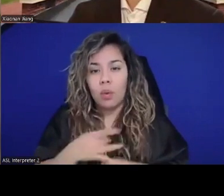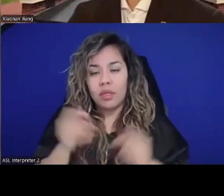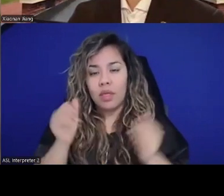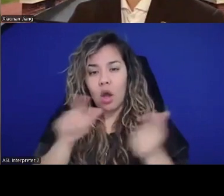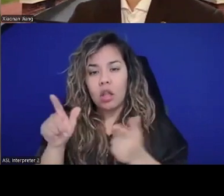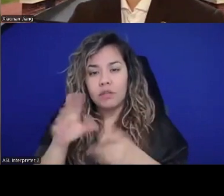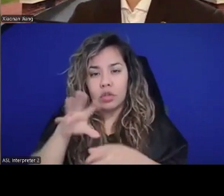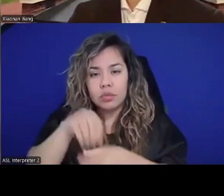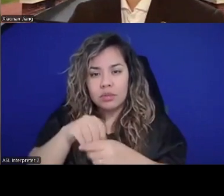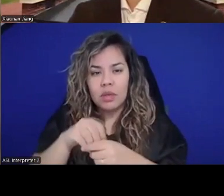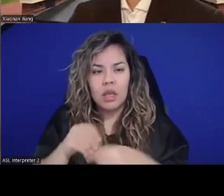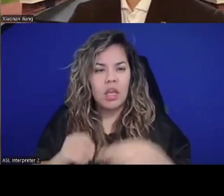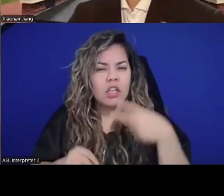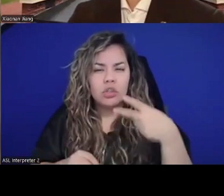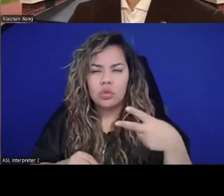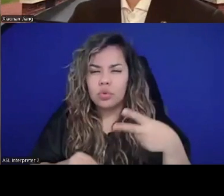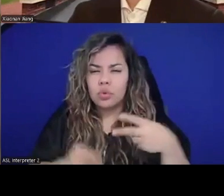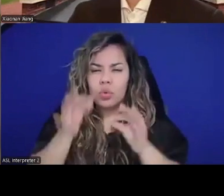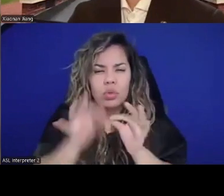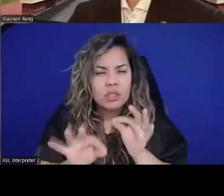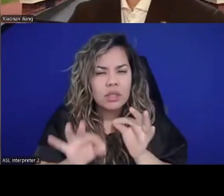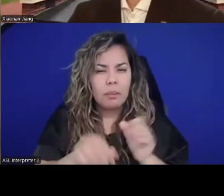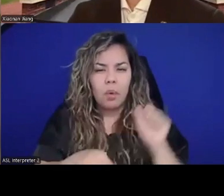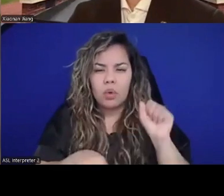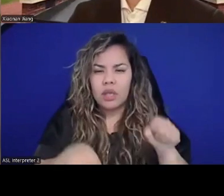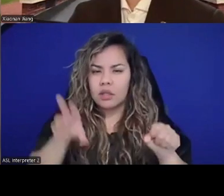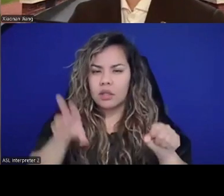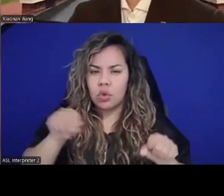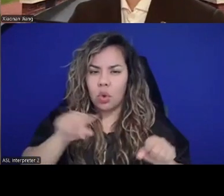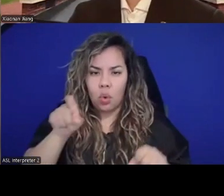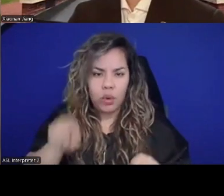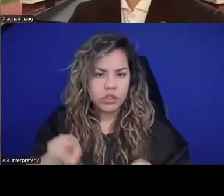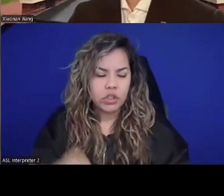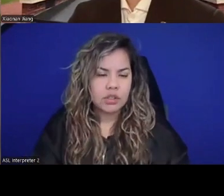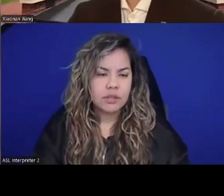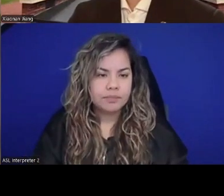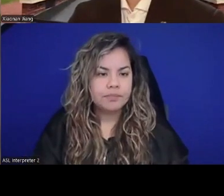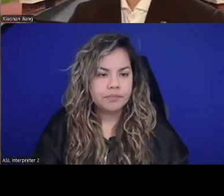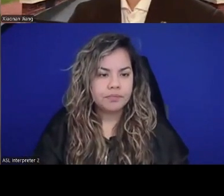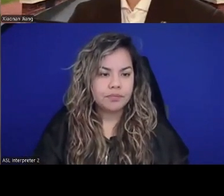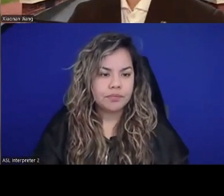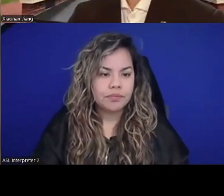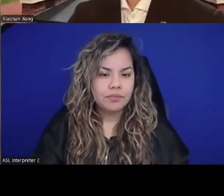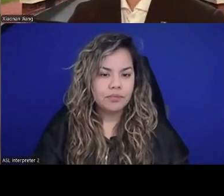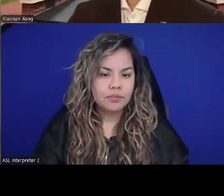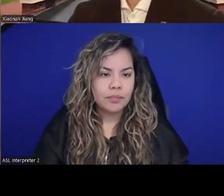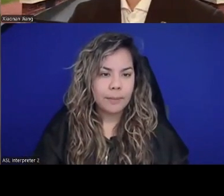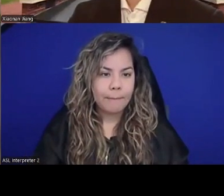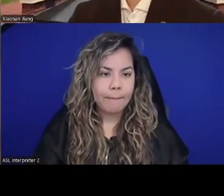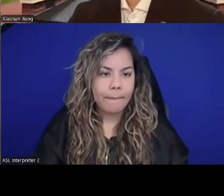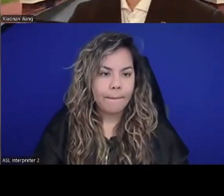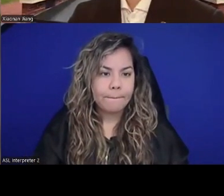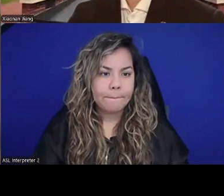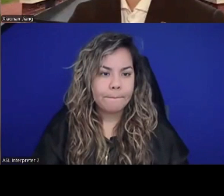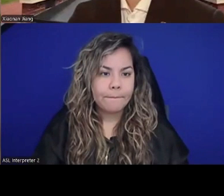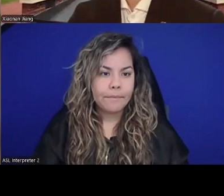with 2 simple yes or no questions. So yeah, go ahead and start